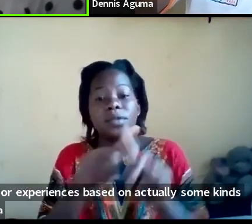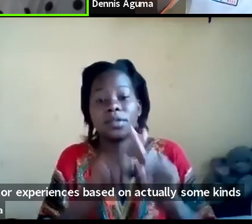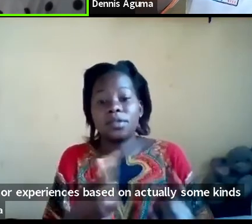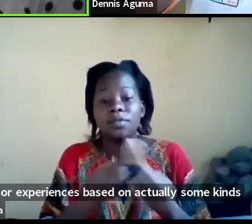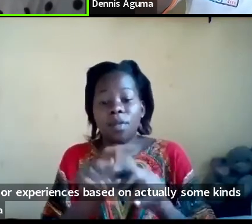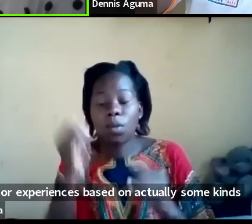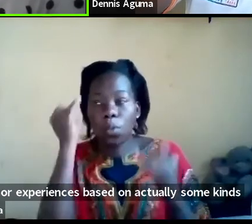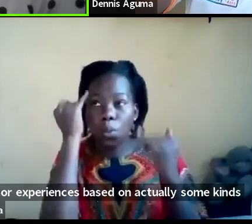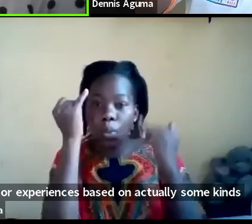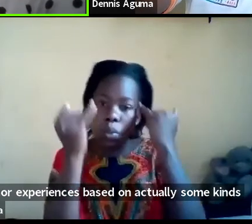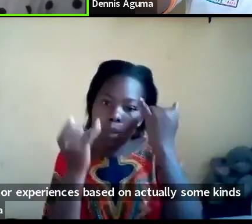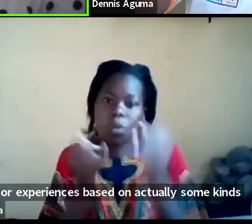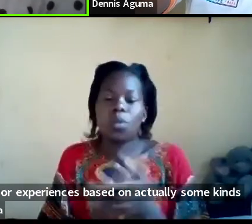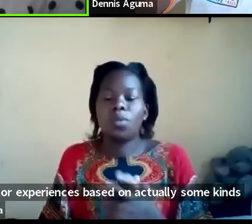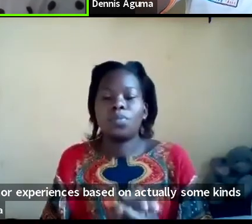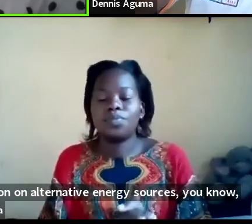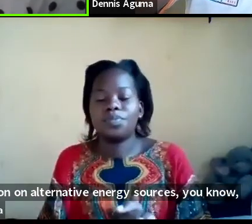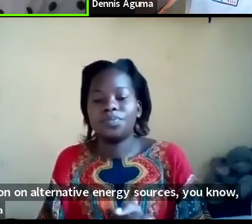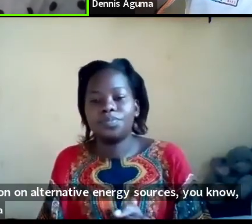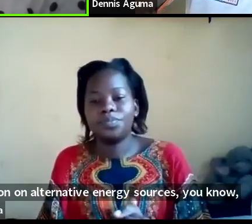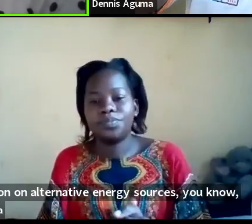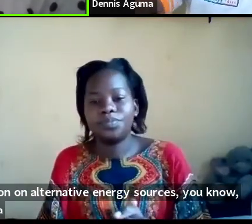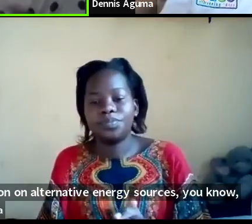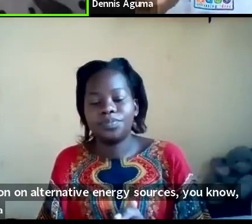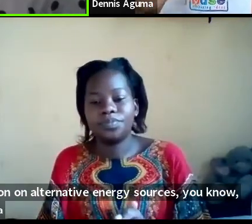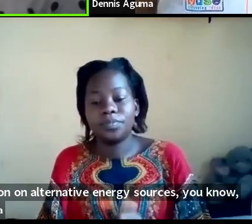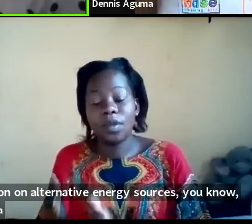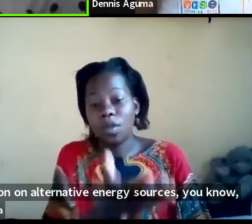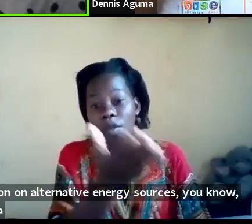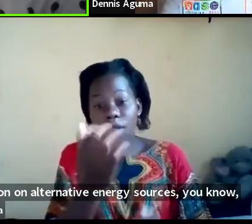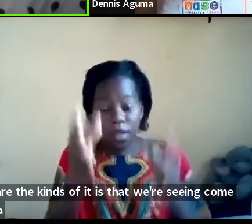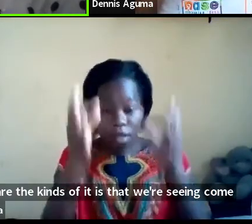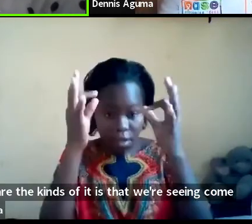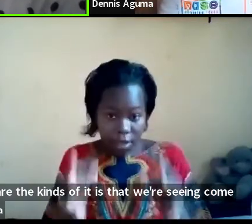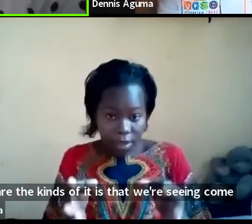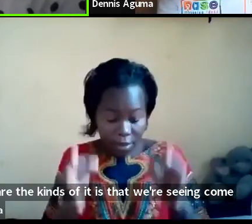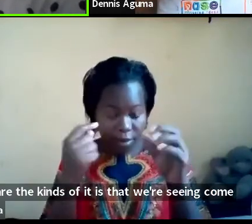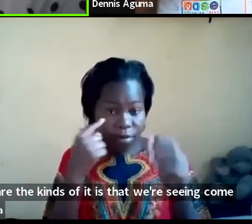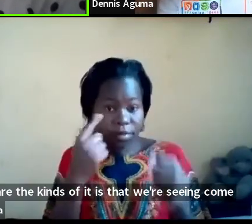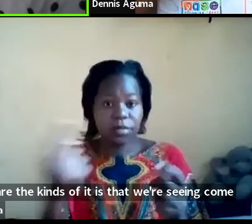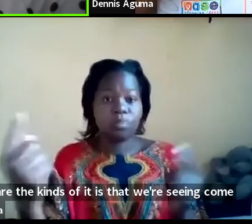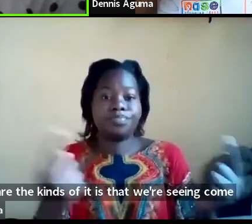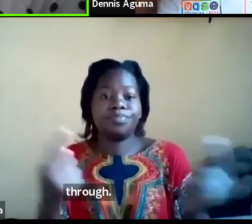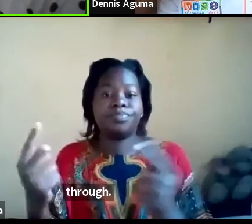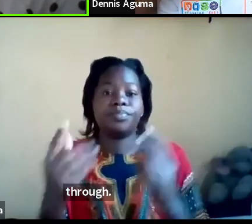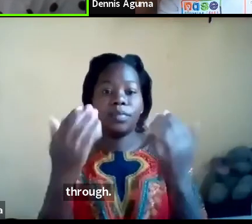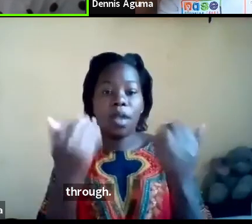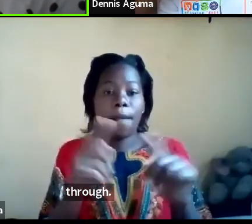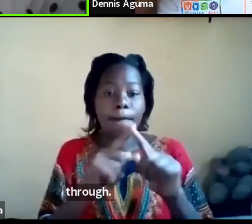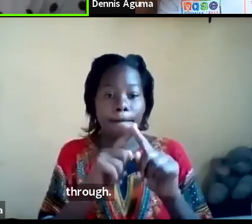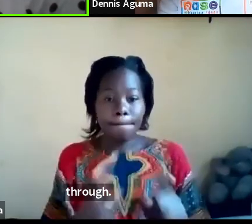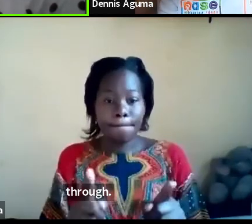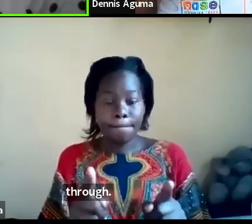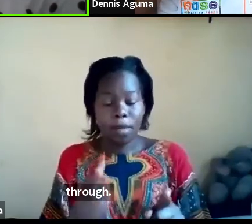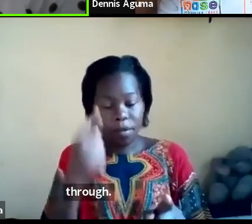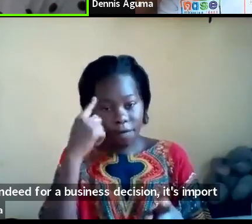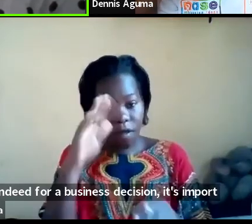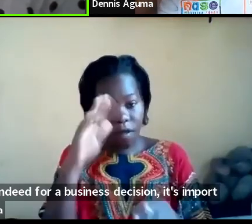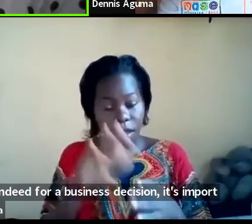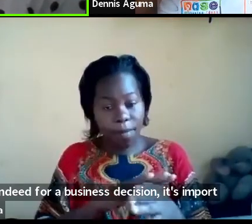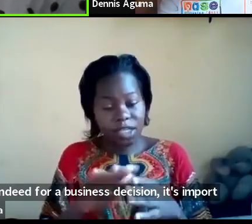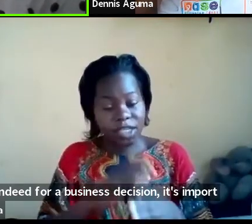energy sources, So those are the kinds of ideas that we are seeing come through. But indeed, for a business decision, it's important